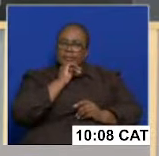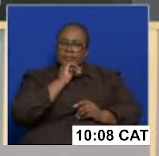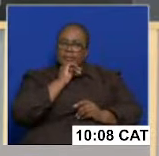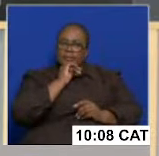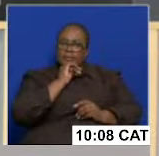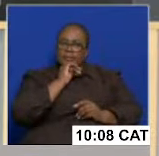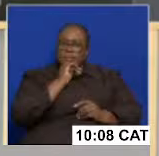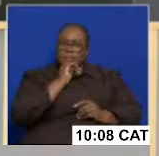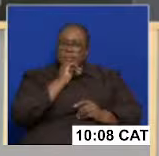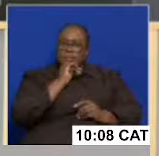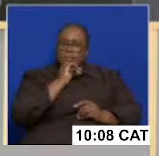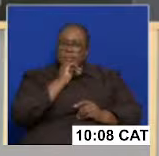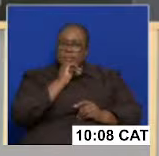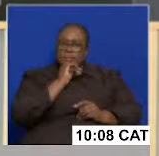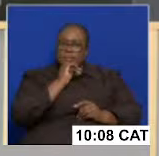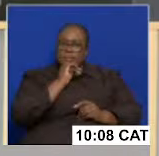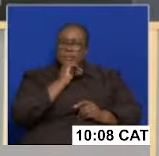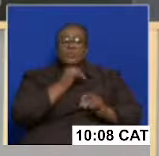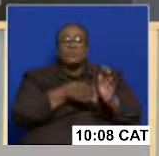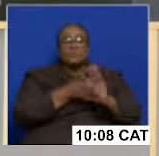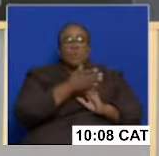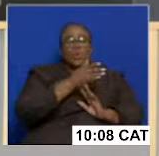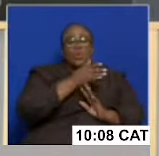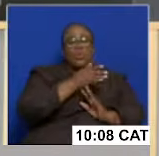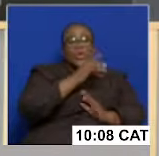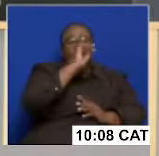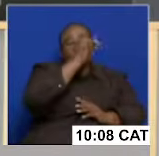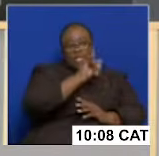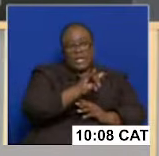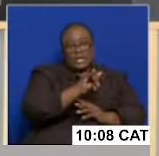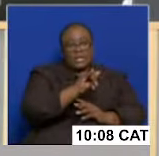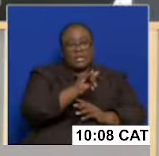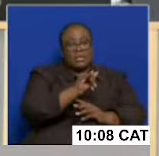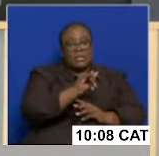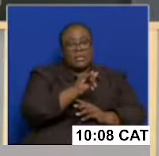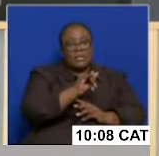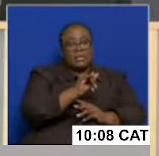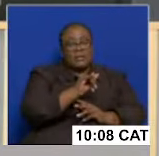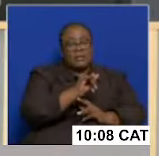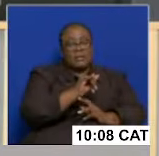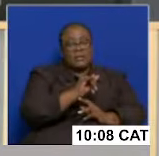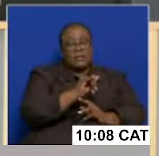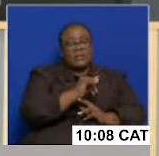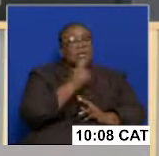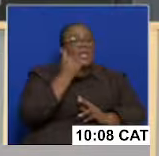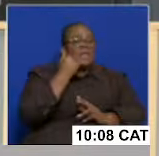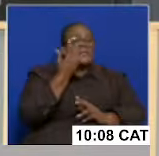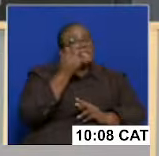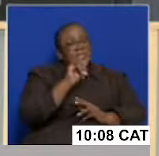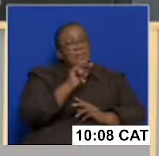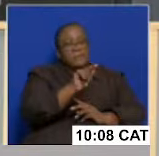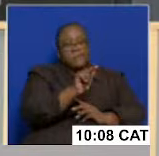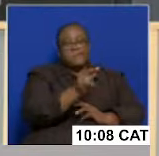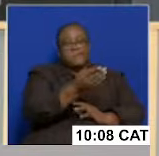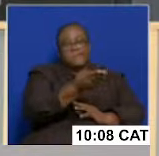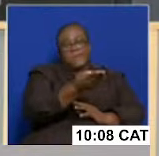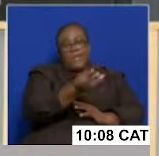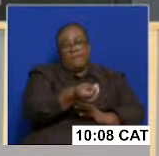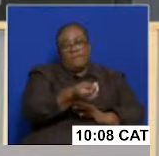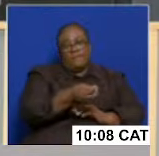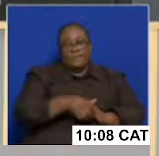To go check if those stones are still in his possession there